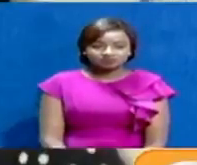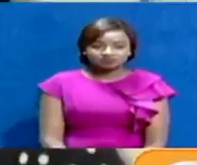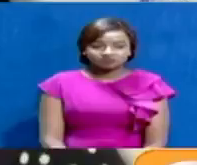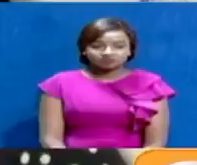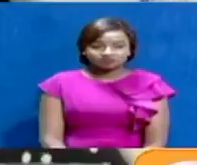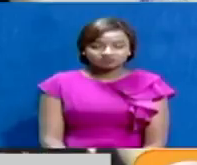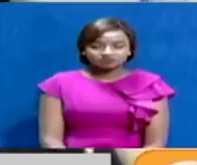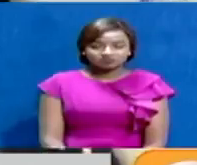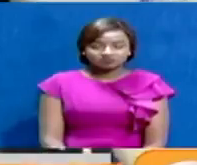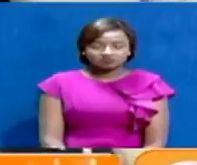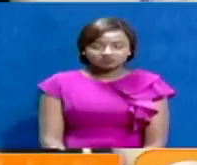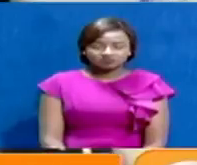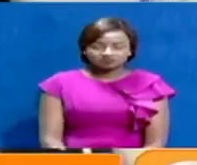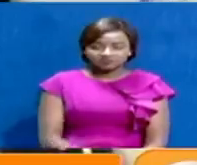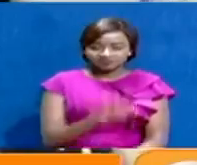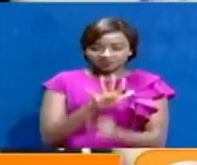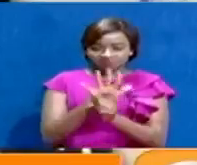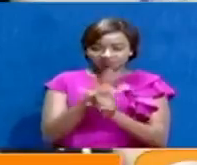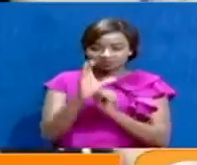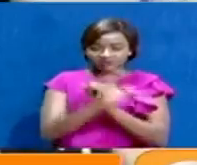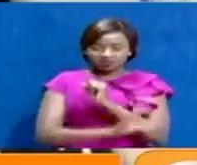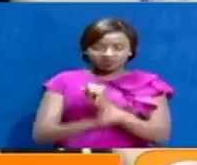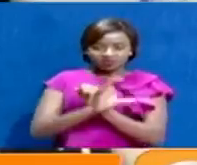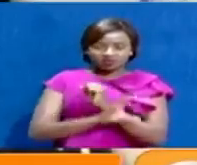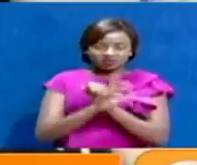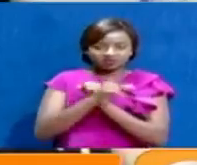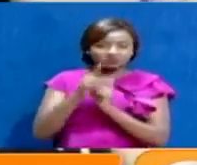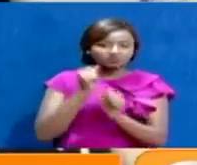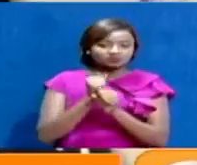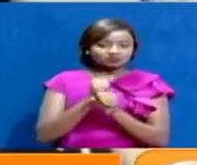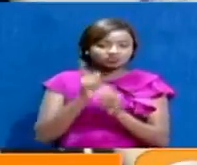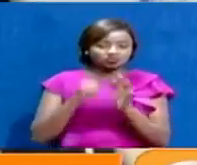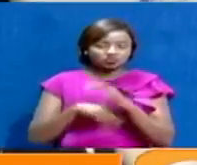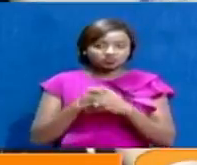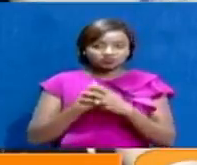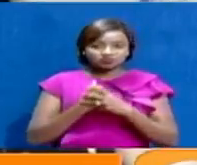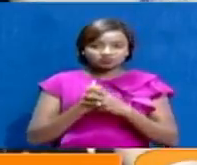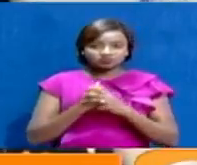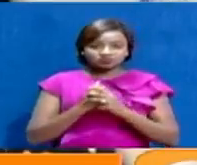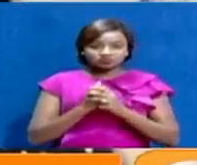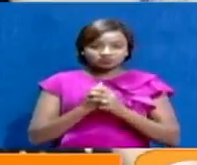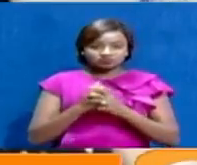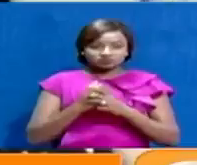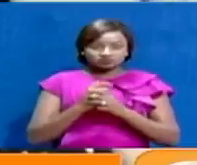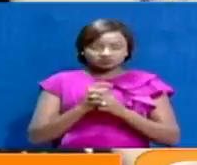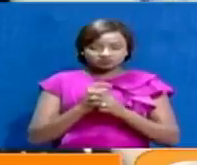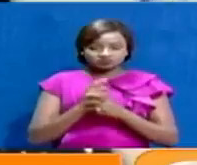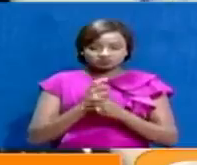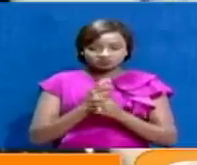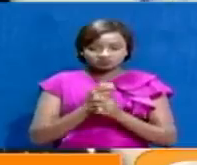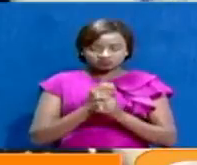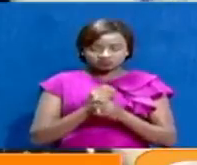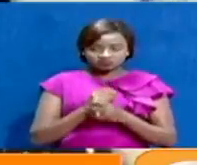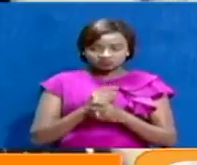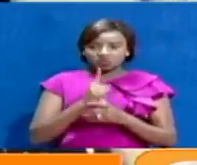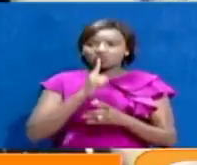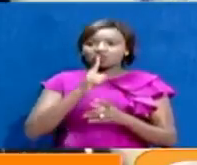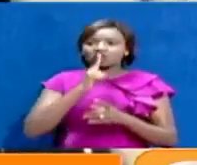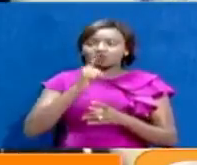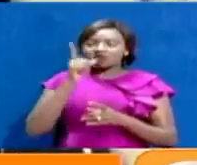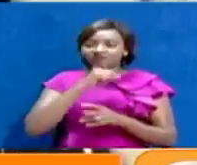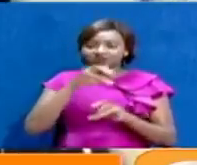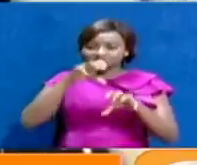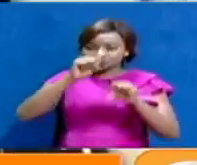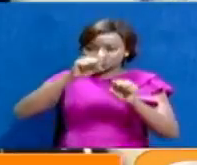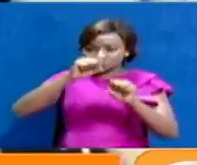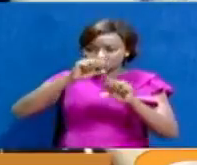from the very beginning, what countries did is they made sure they had secured enough in their orders. They had secured enough volumes